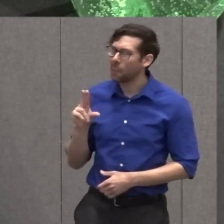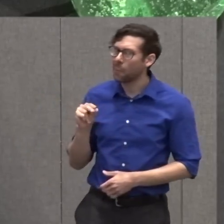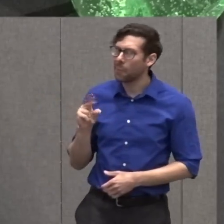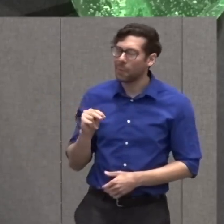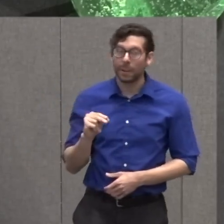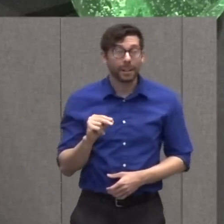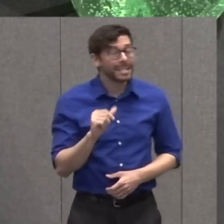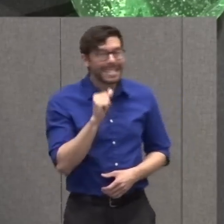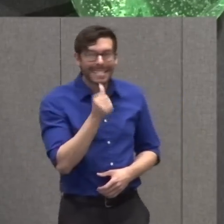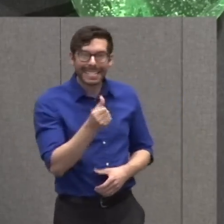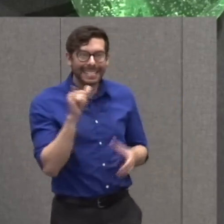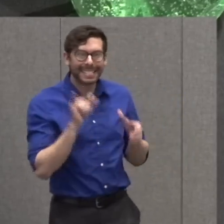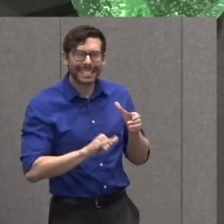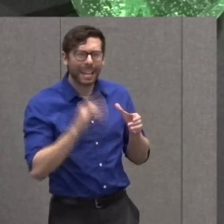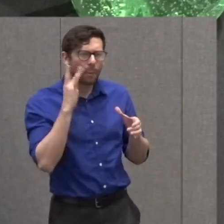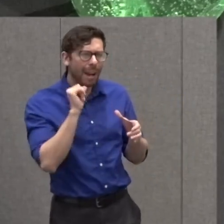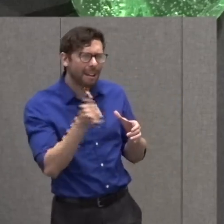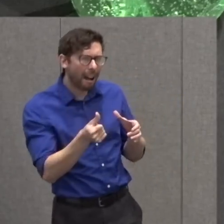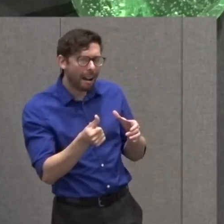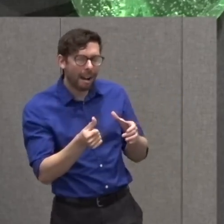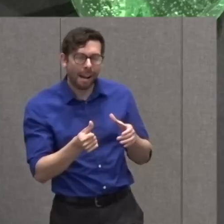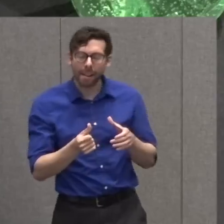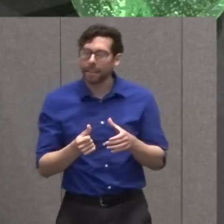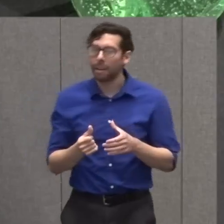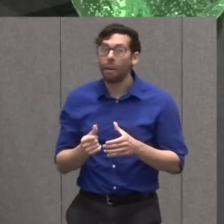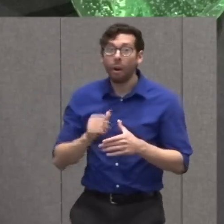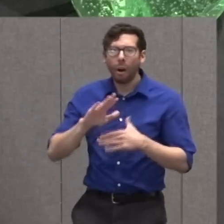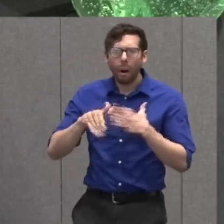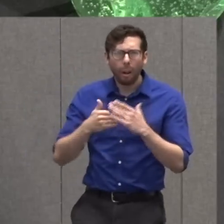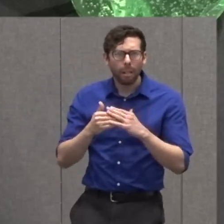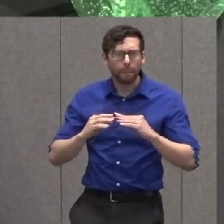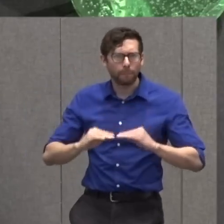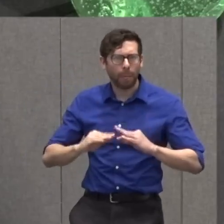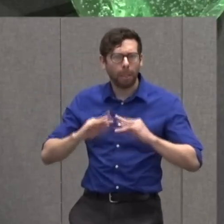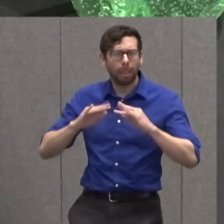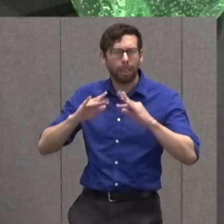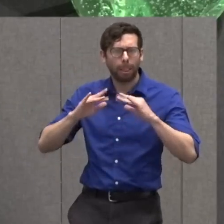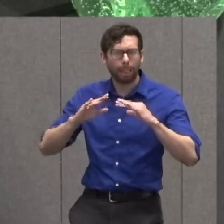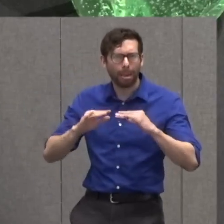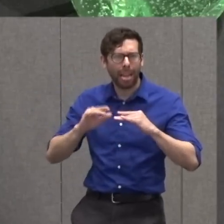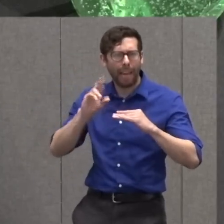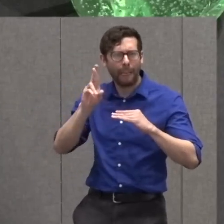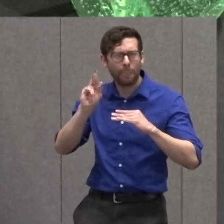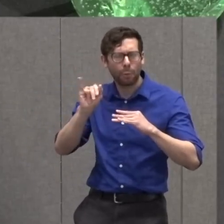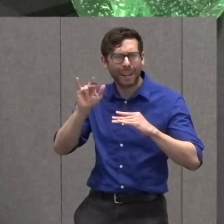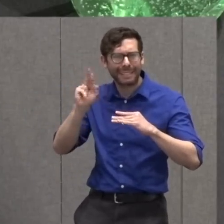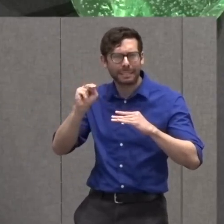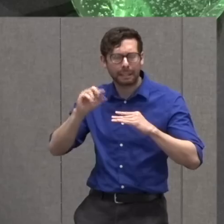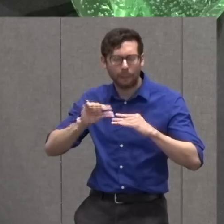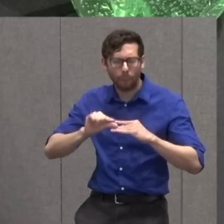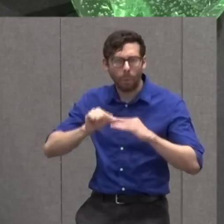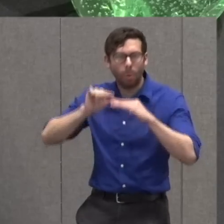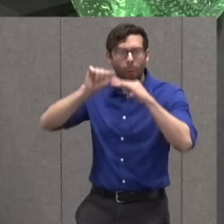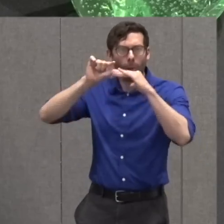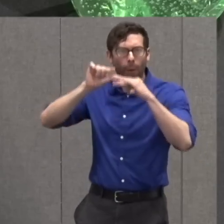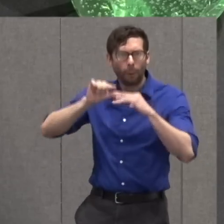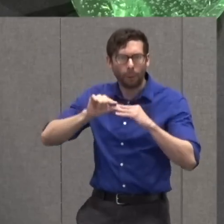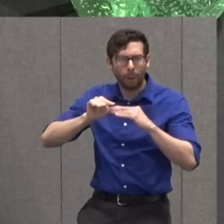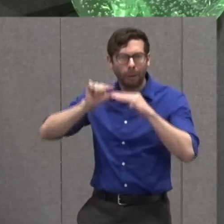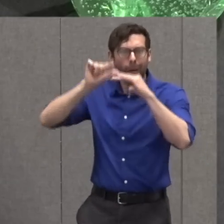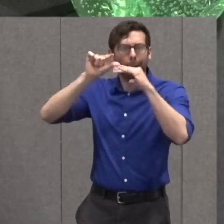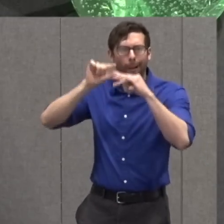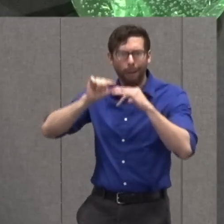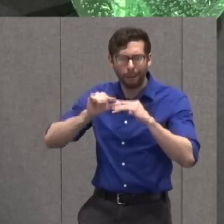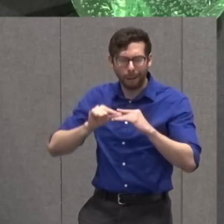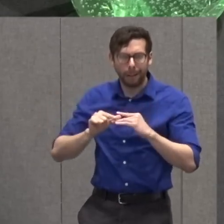didn't they stay down, Miss Mays? The bubbles are carrying them up to the top, and then when they pop, they sink back and go back down. That is exactly right. The Oh